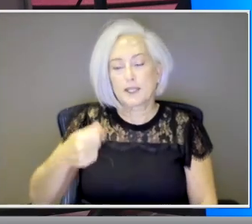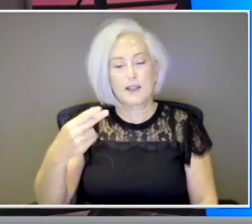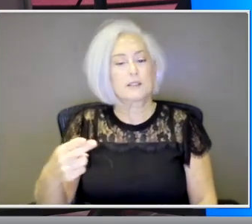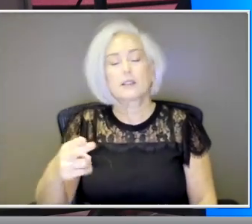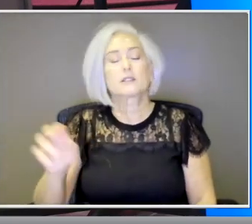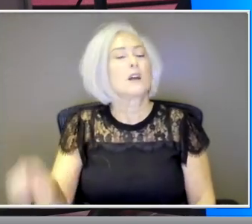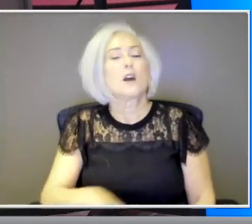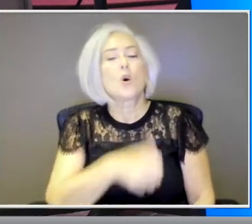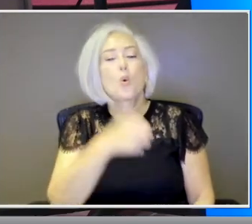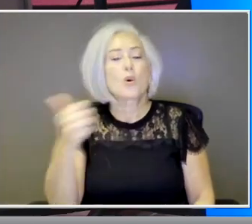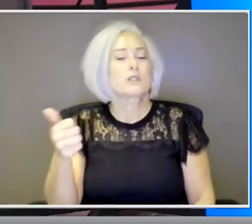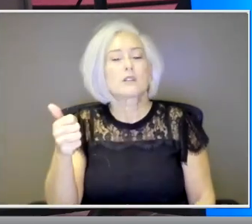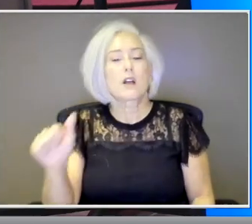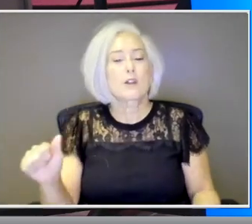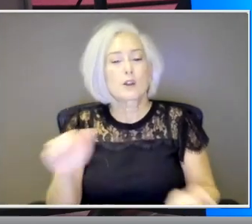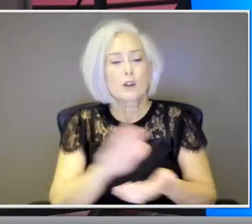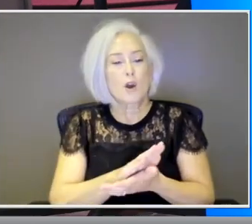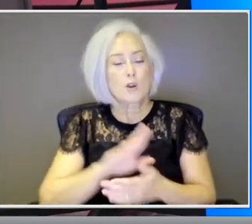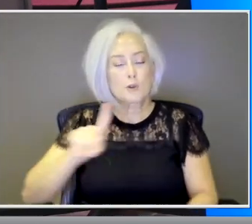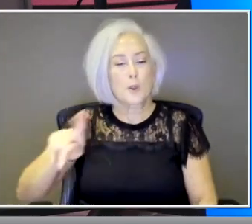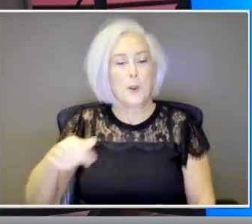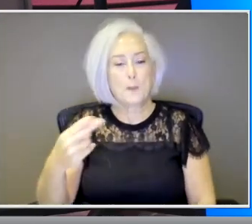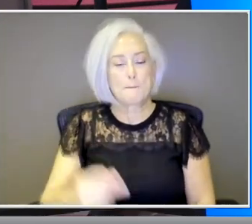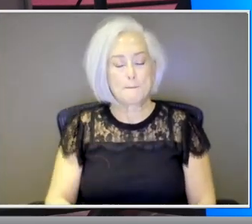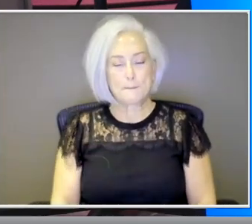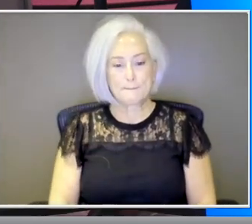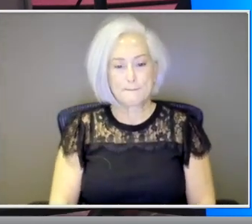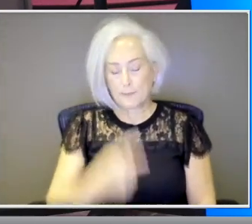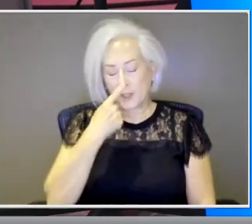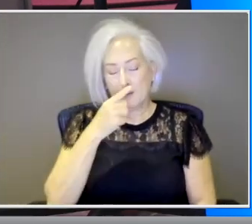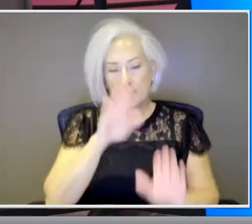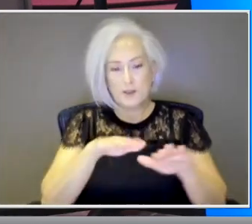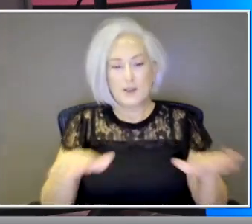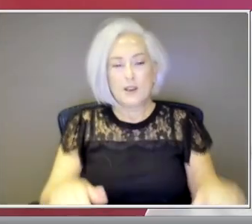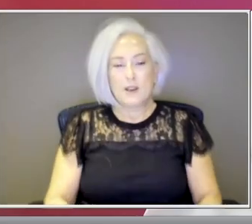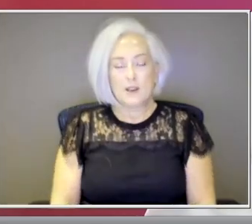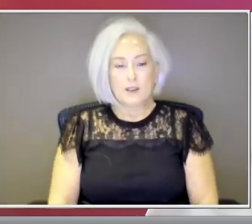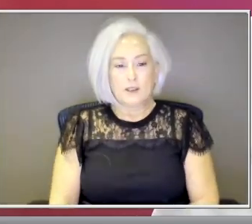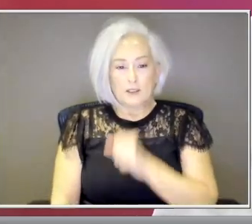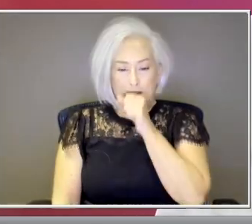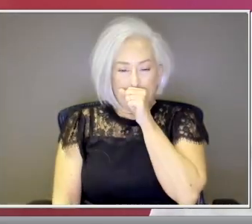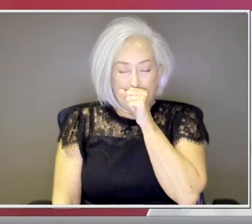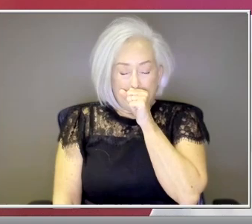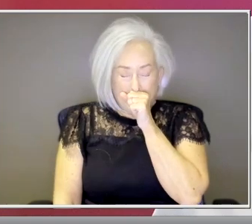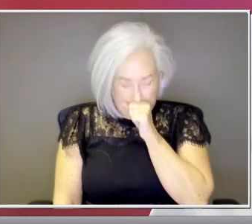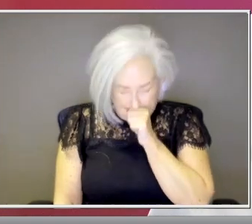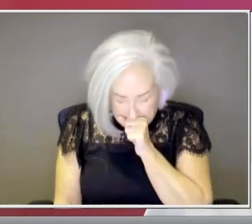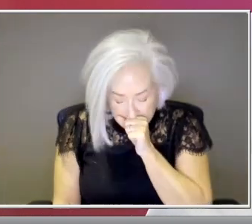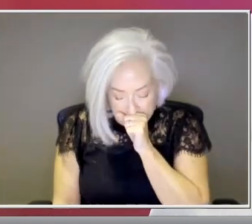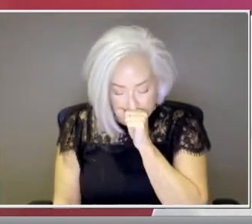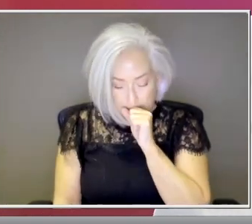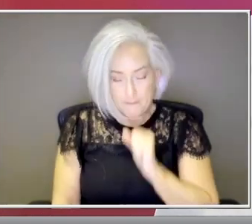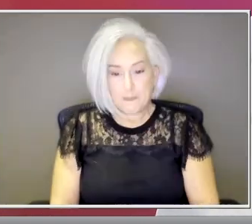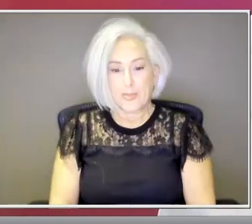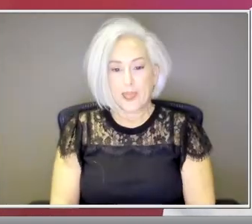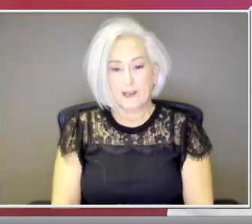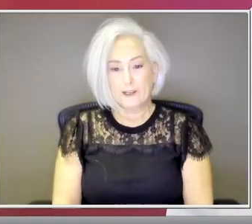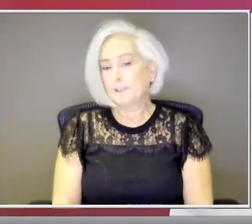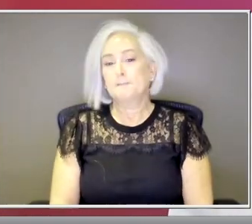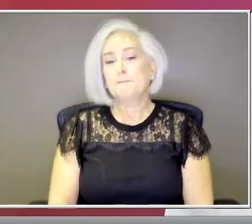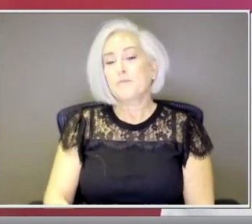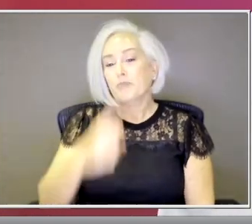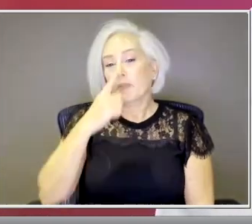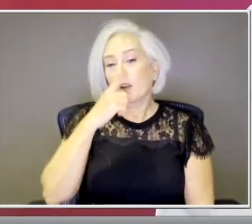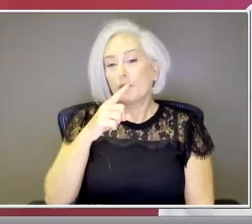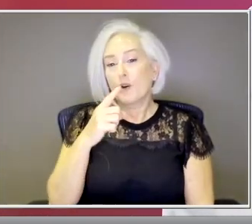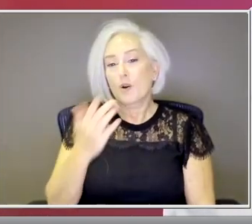cause of pulmonary hypertension, pediatric pulmonary hypertension? Yeah, for pediatric cases, I'd say over 60% are congenital heart disease or